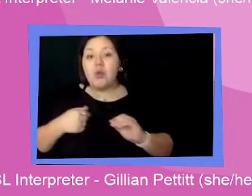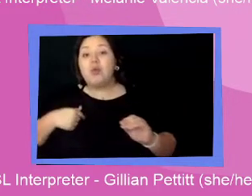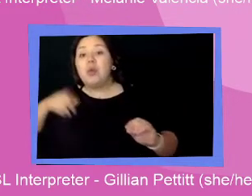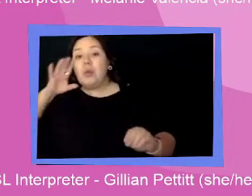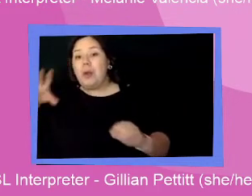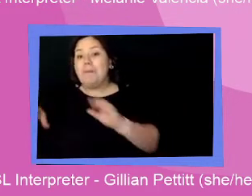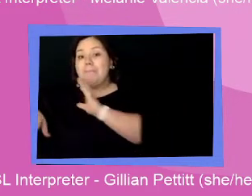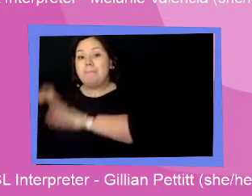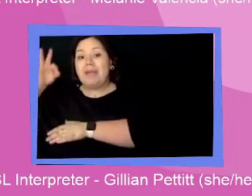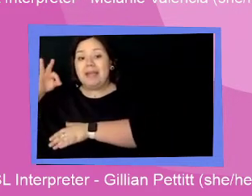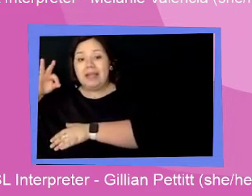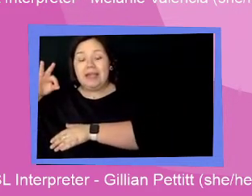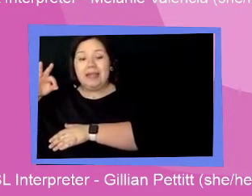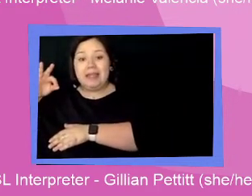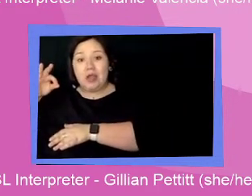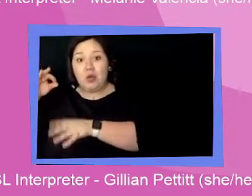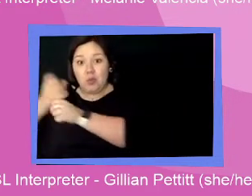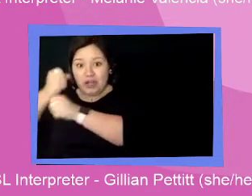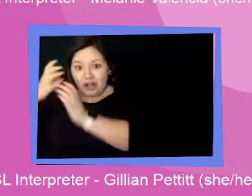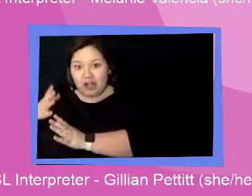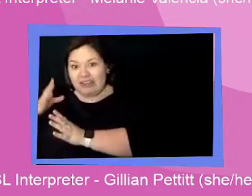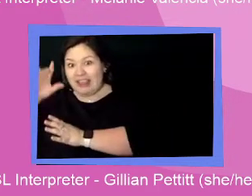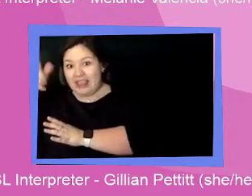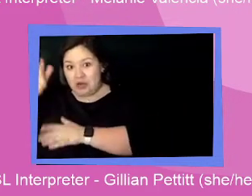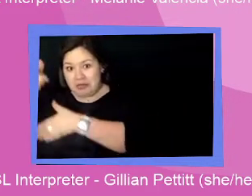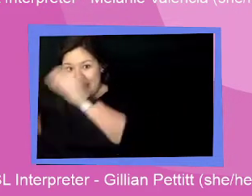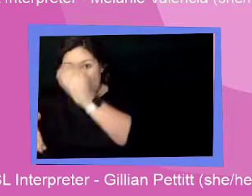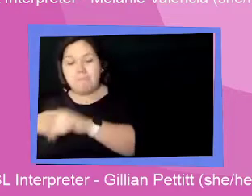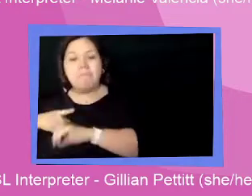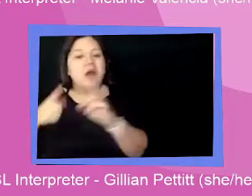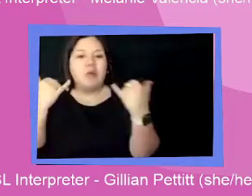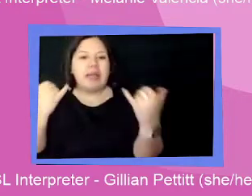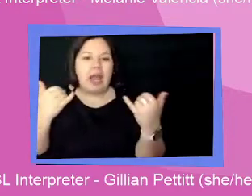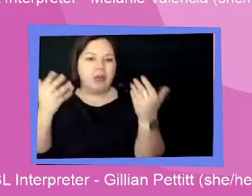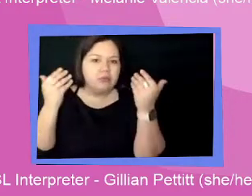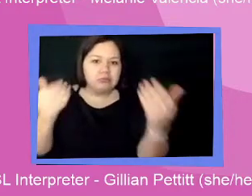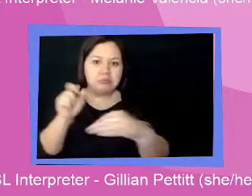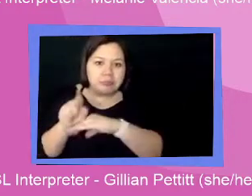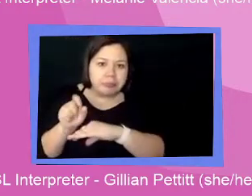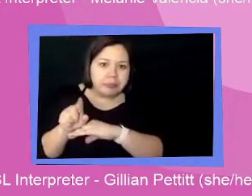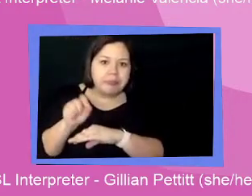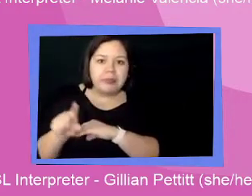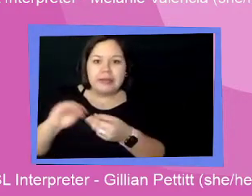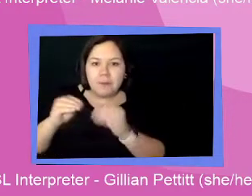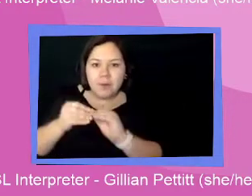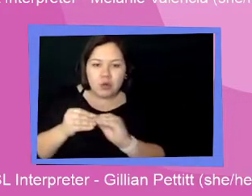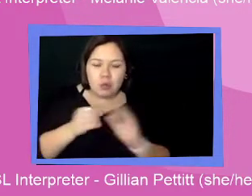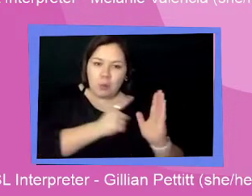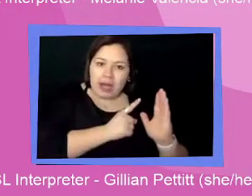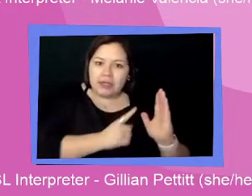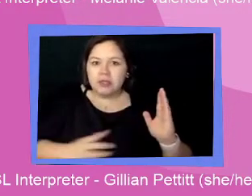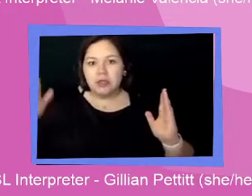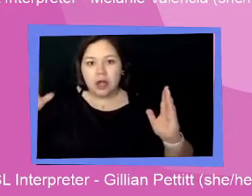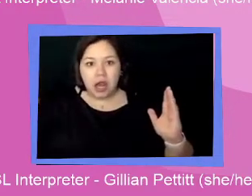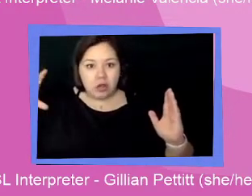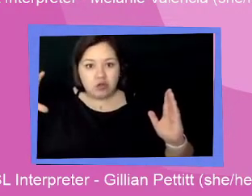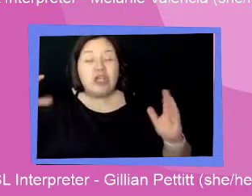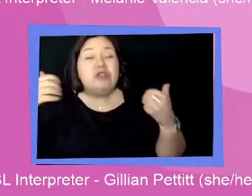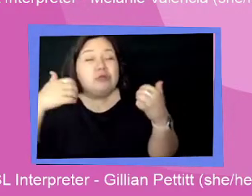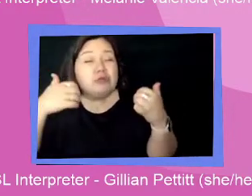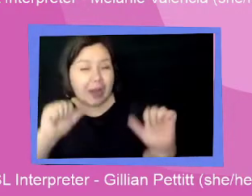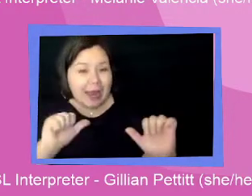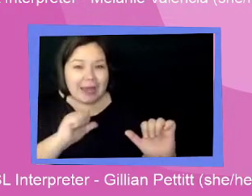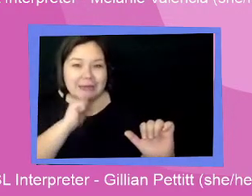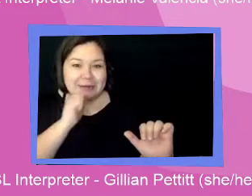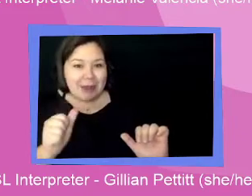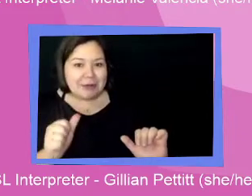of the stream. But so right now you can get to it, put in a number between 1 and 100. Try not to